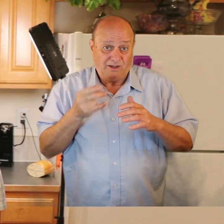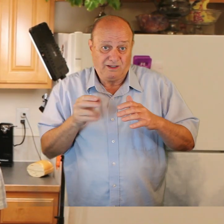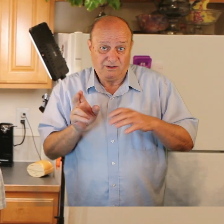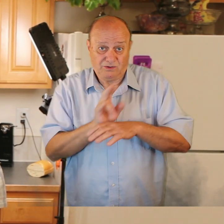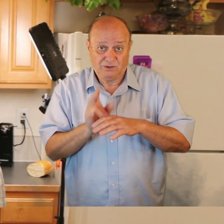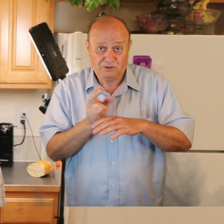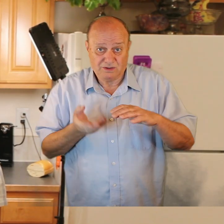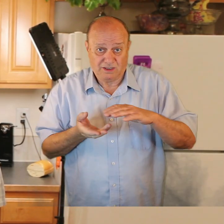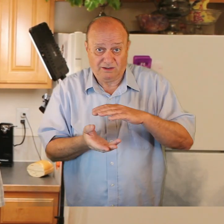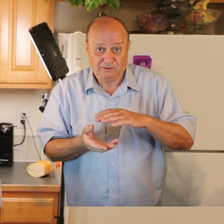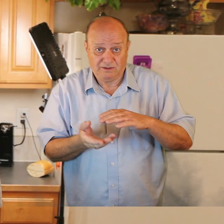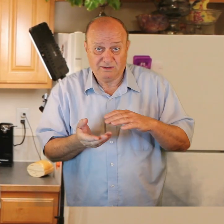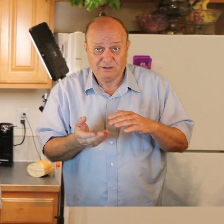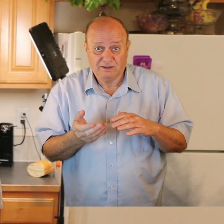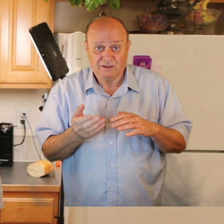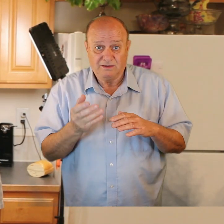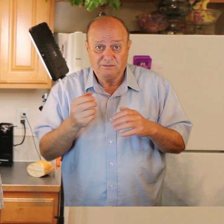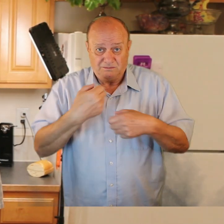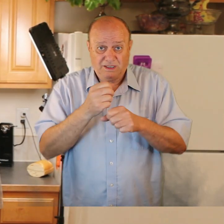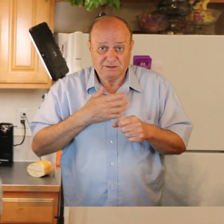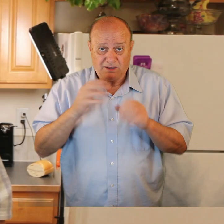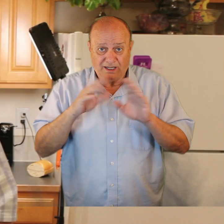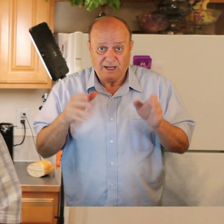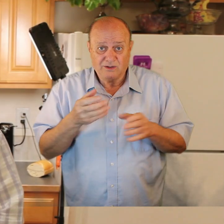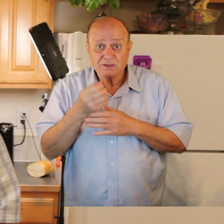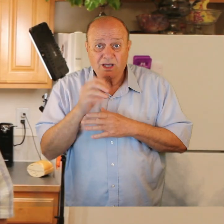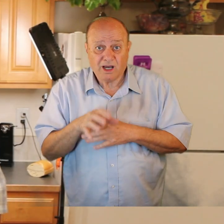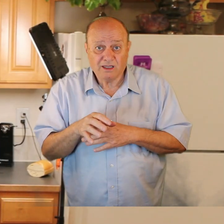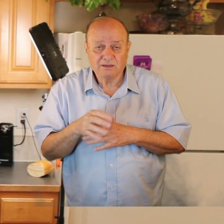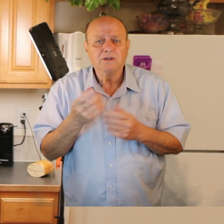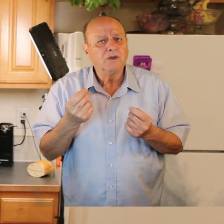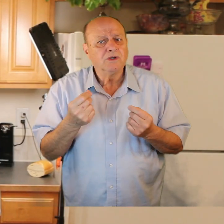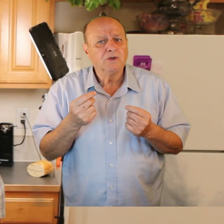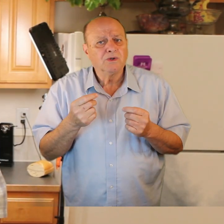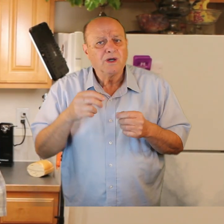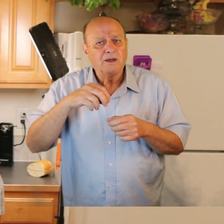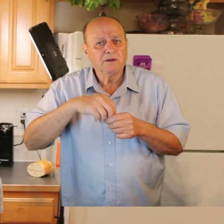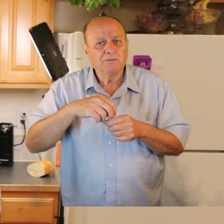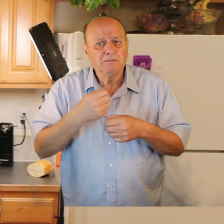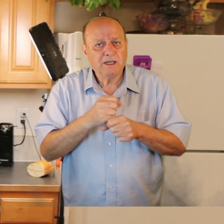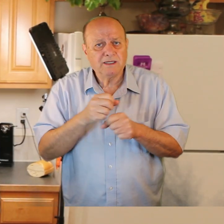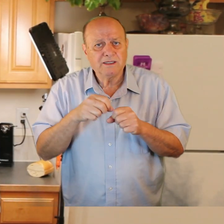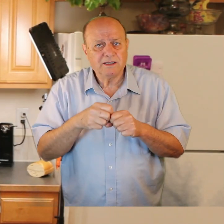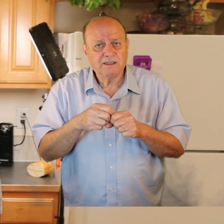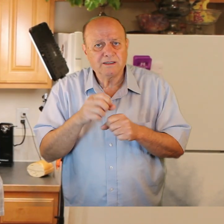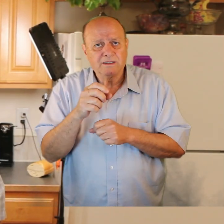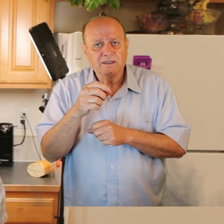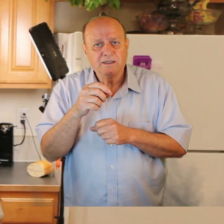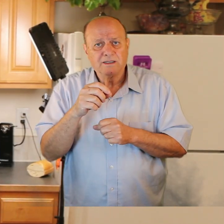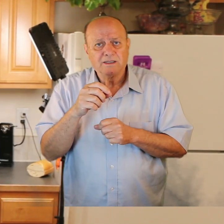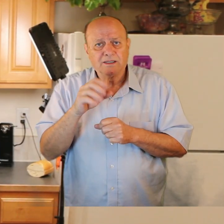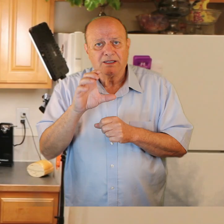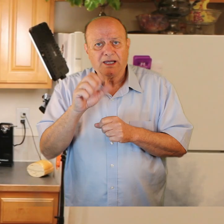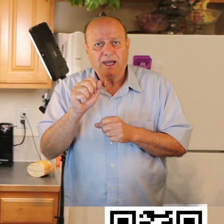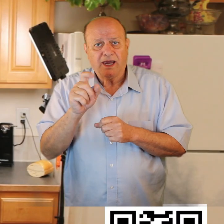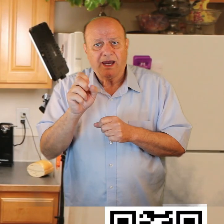sometimes, I will do it in a cast iron skillet. Now, I can put just butter, and then we typically put garlic. What